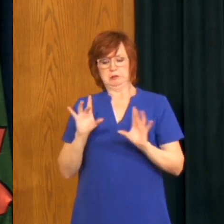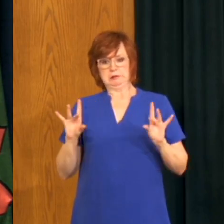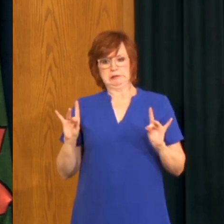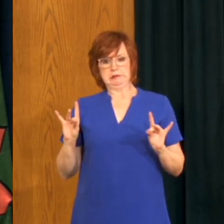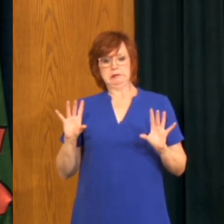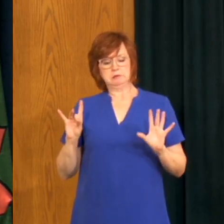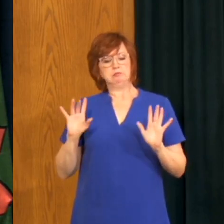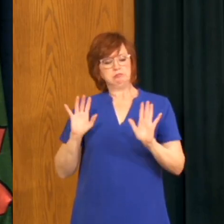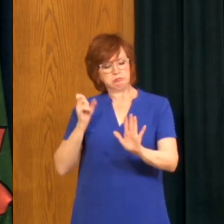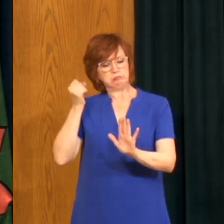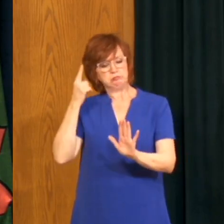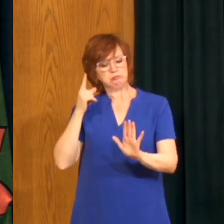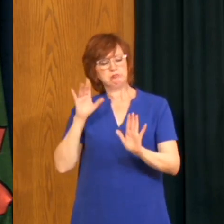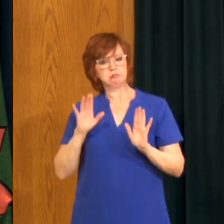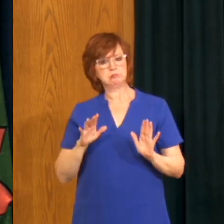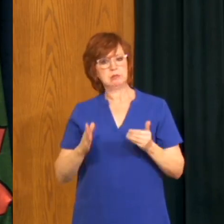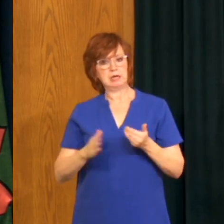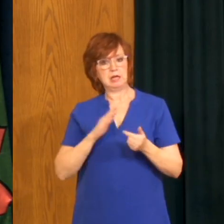think